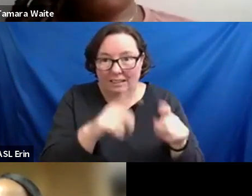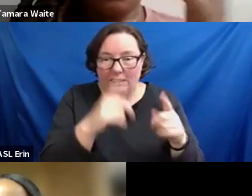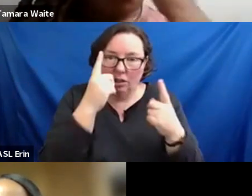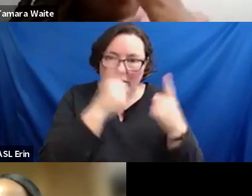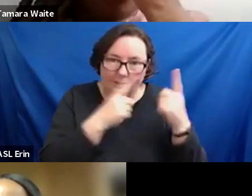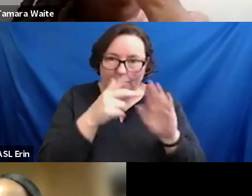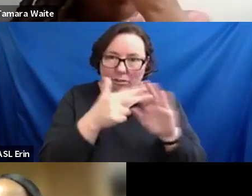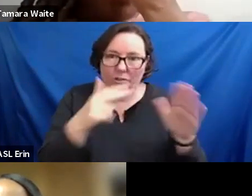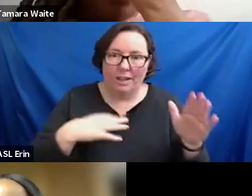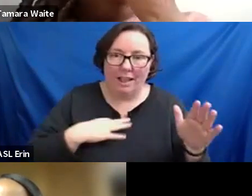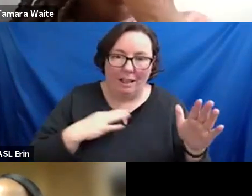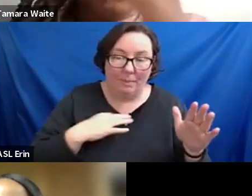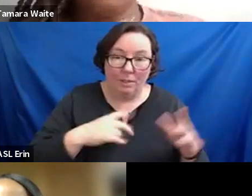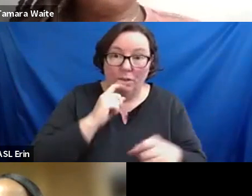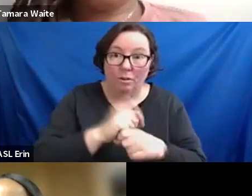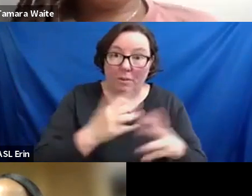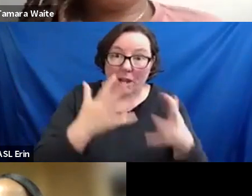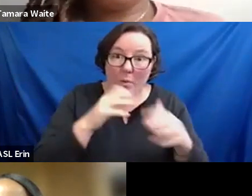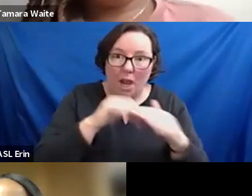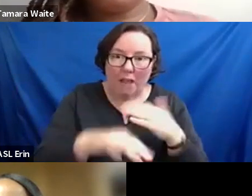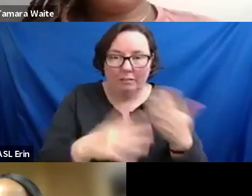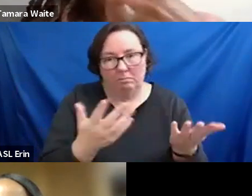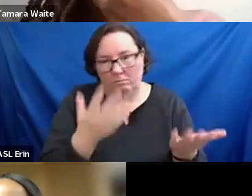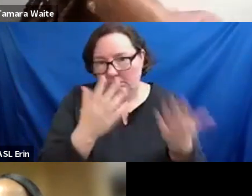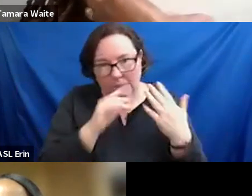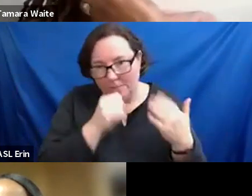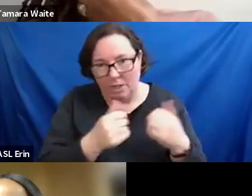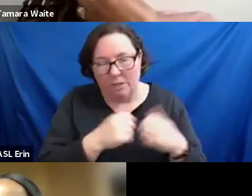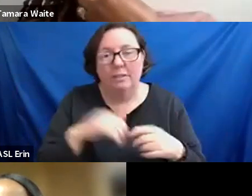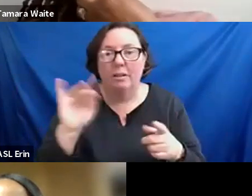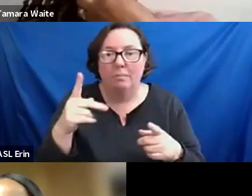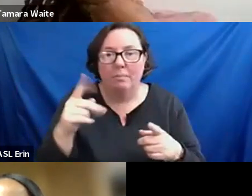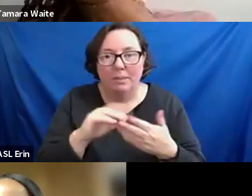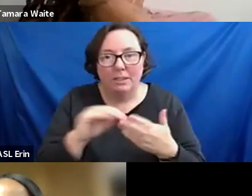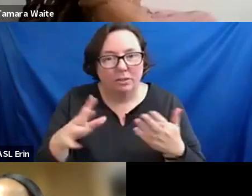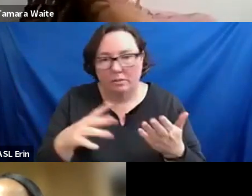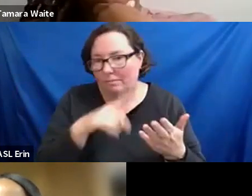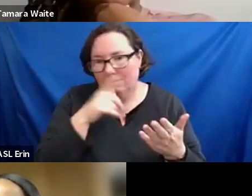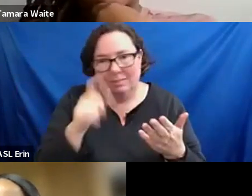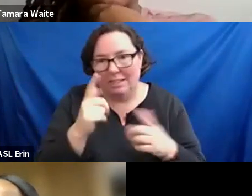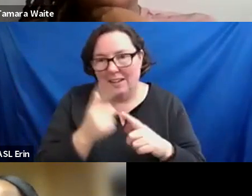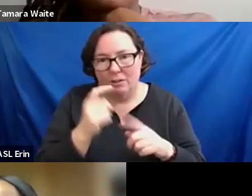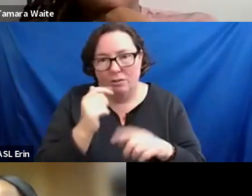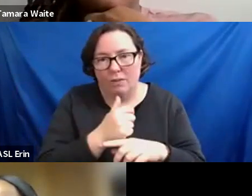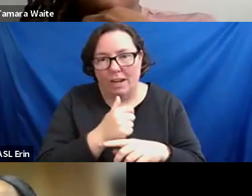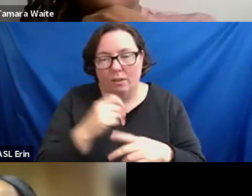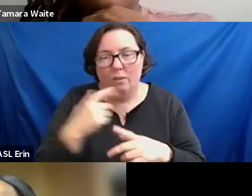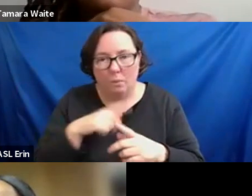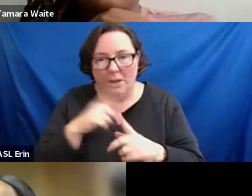an applicant. And if they were a BPS student, they did not have to rank because we auto-ranked for them if they did not